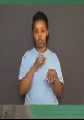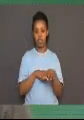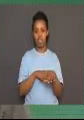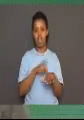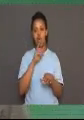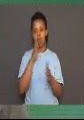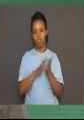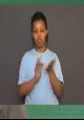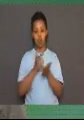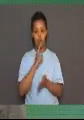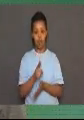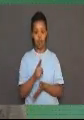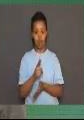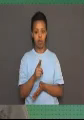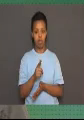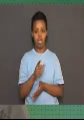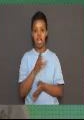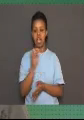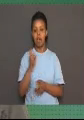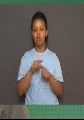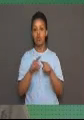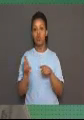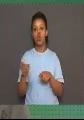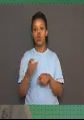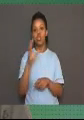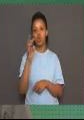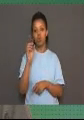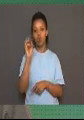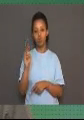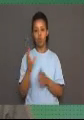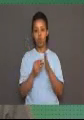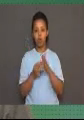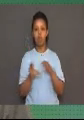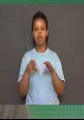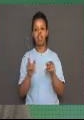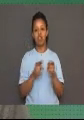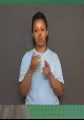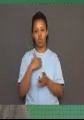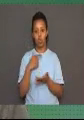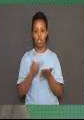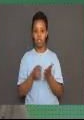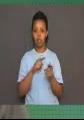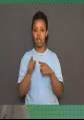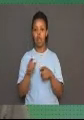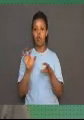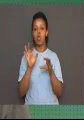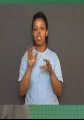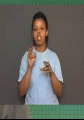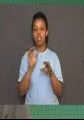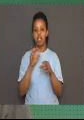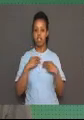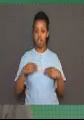Several different types of chromosomal mutations result in the structure change of